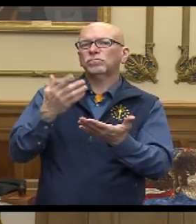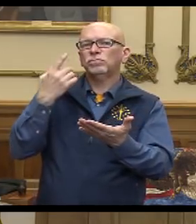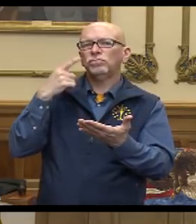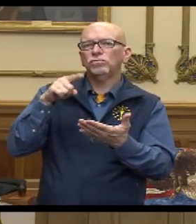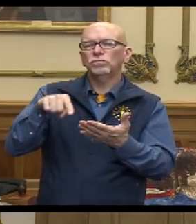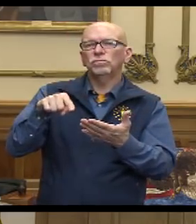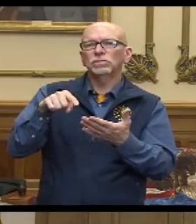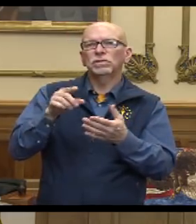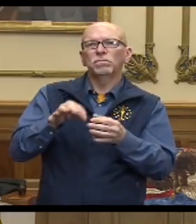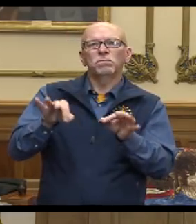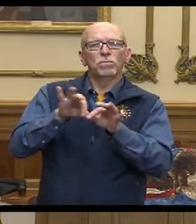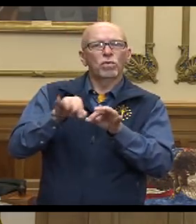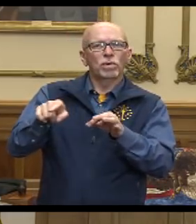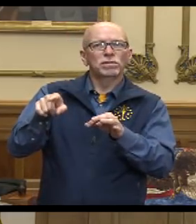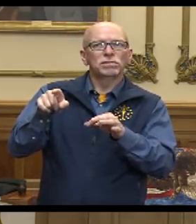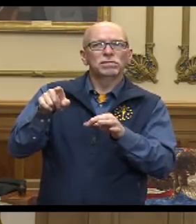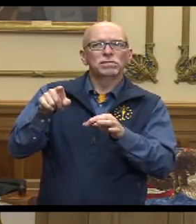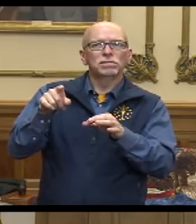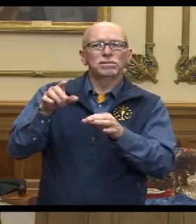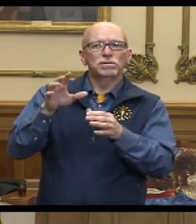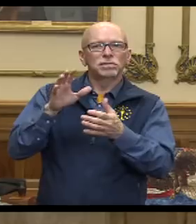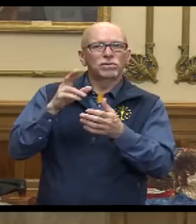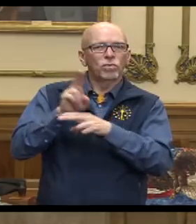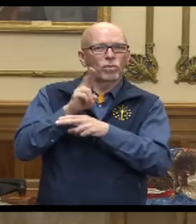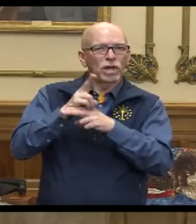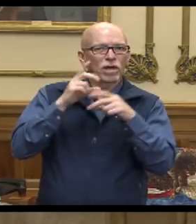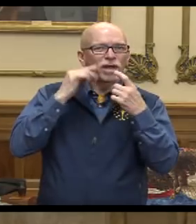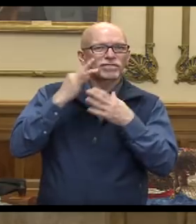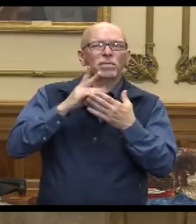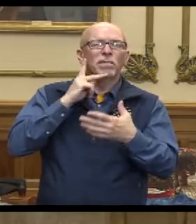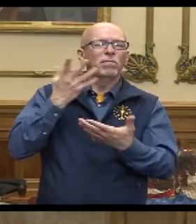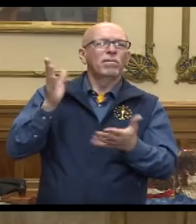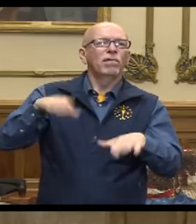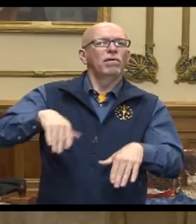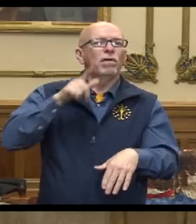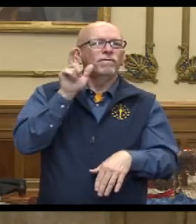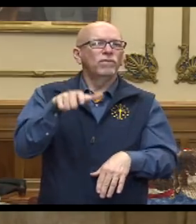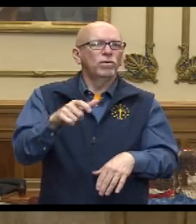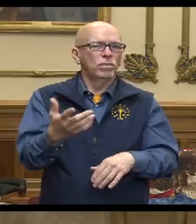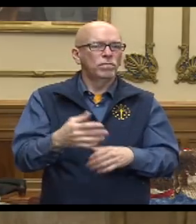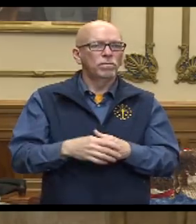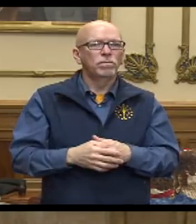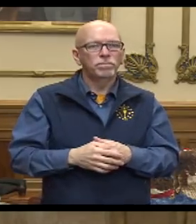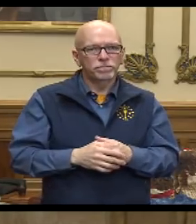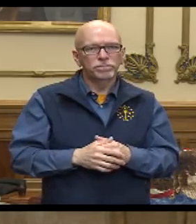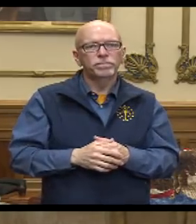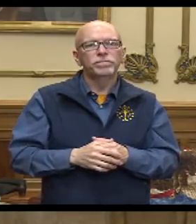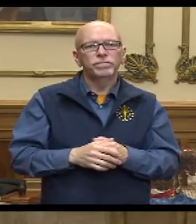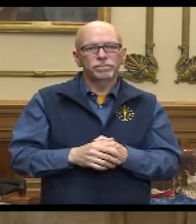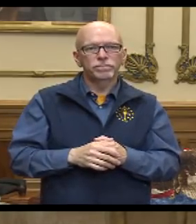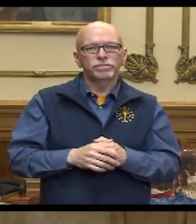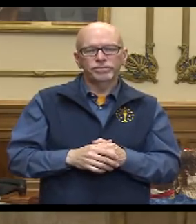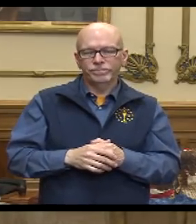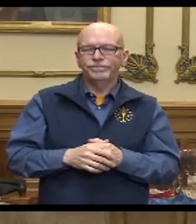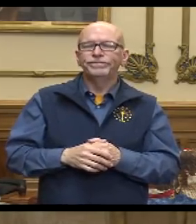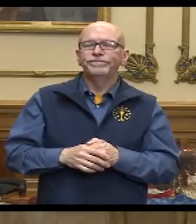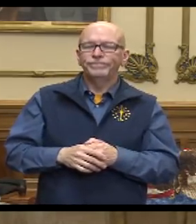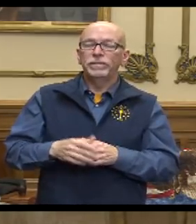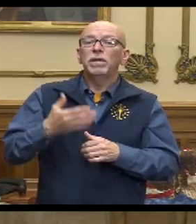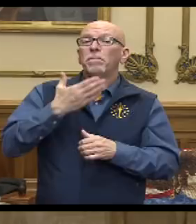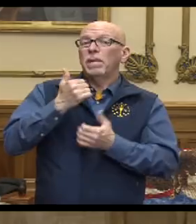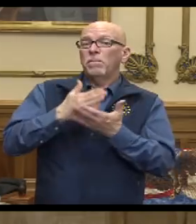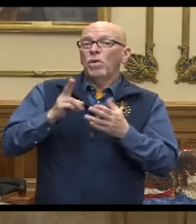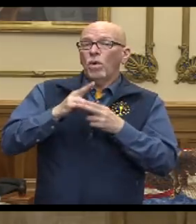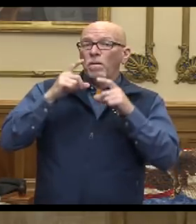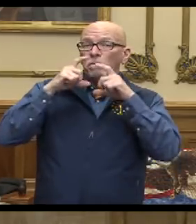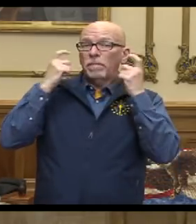the importance of these to people who may remain skeptical about their effectiveness? Right. So the best part about wearing